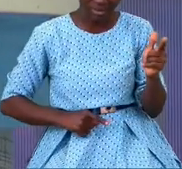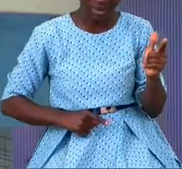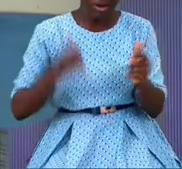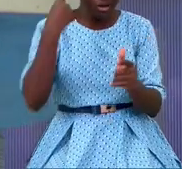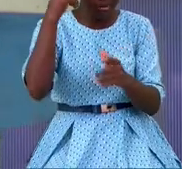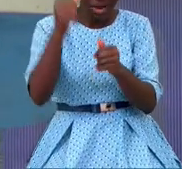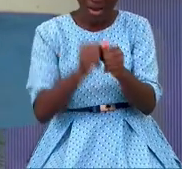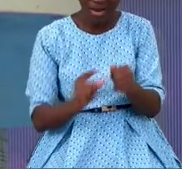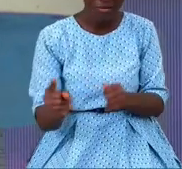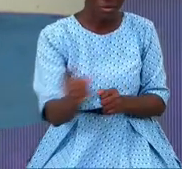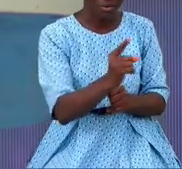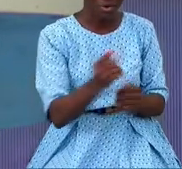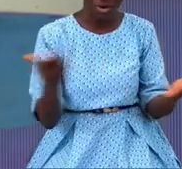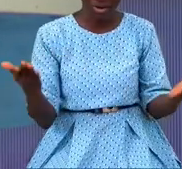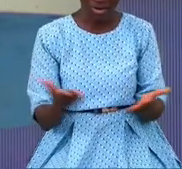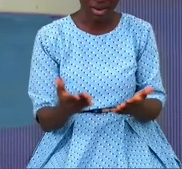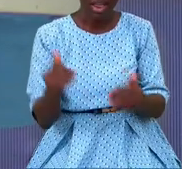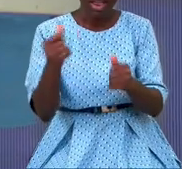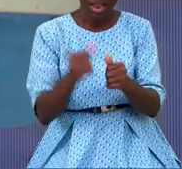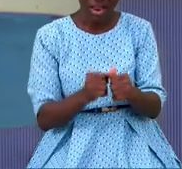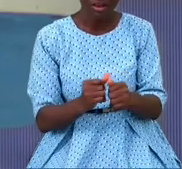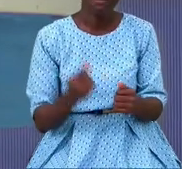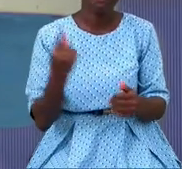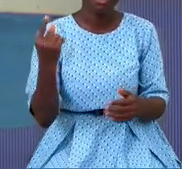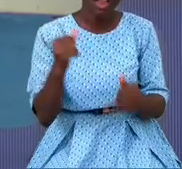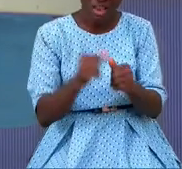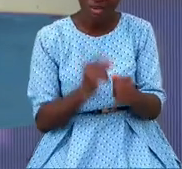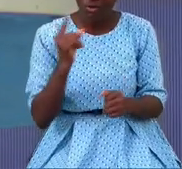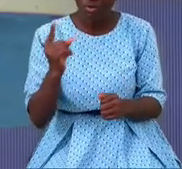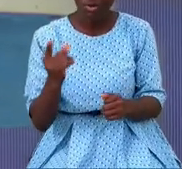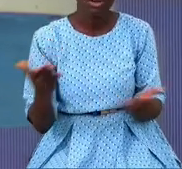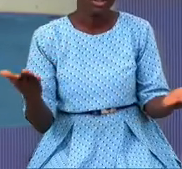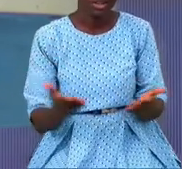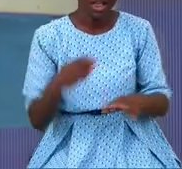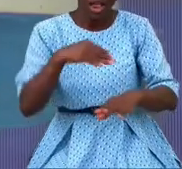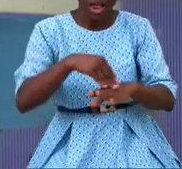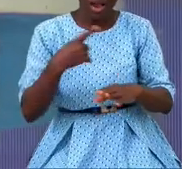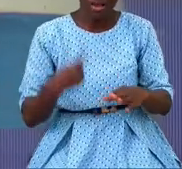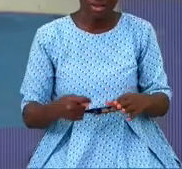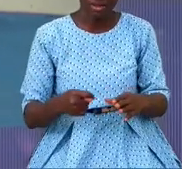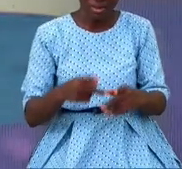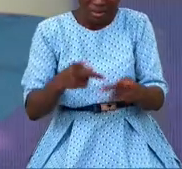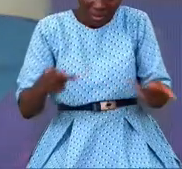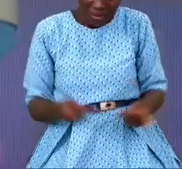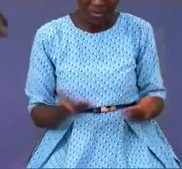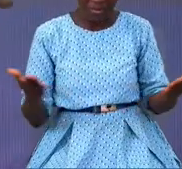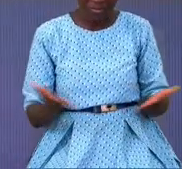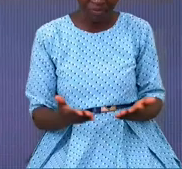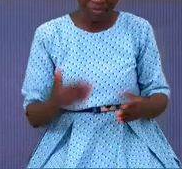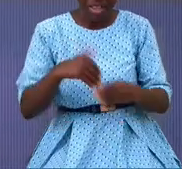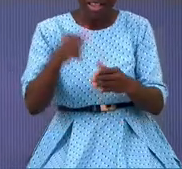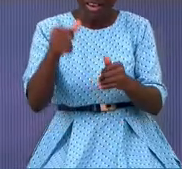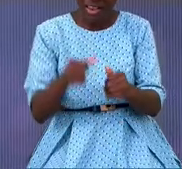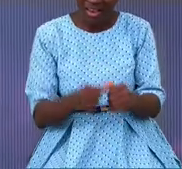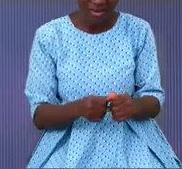everywhere, in every congregation, every country, every nation. I pray for those who are